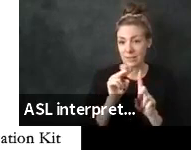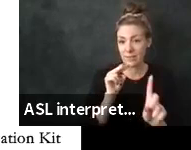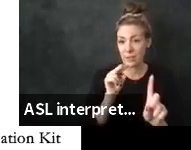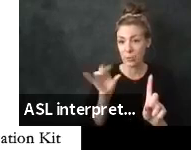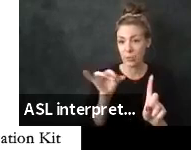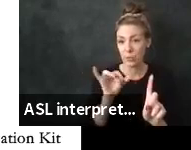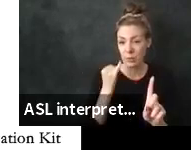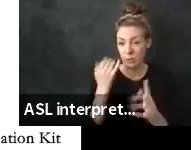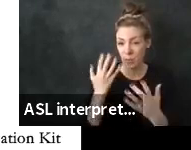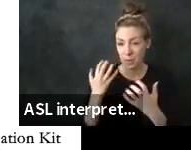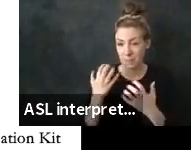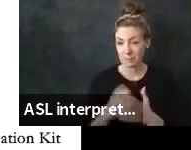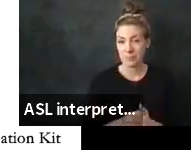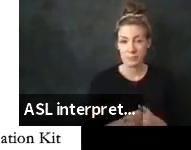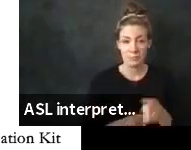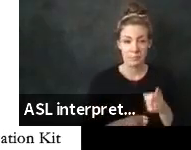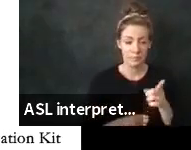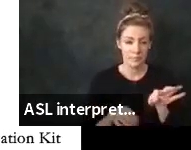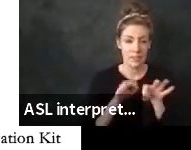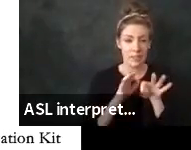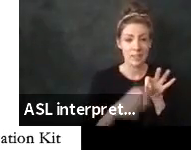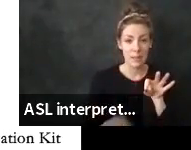The simple map drawing tool,